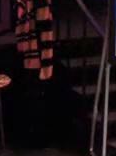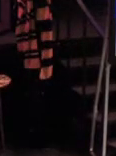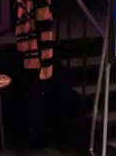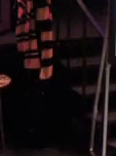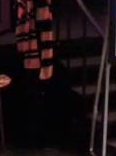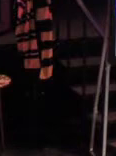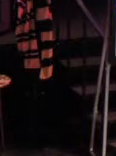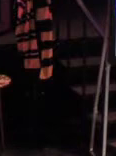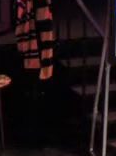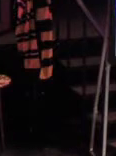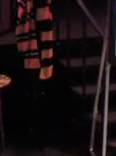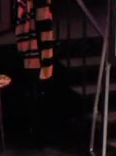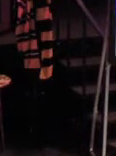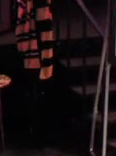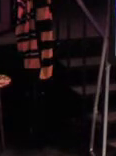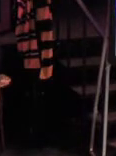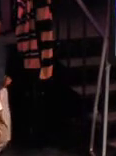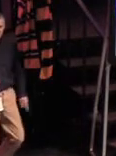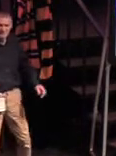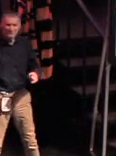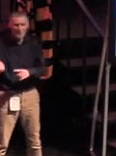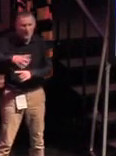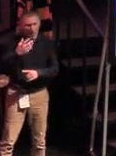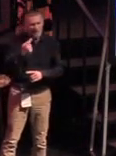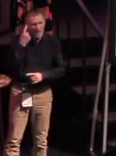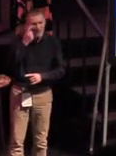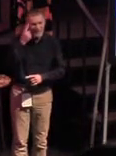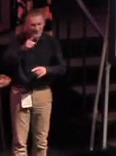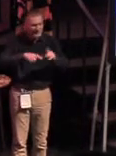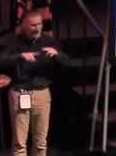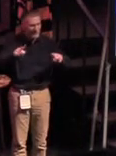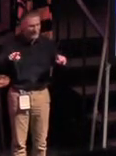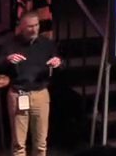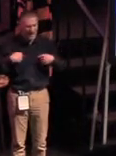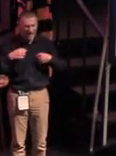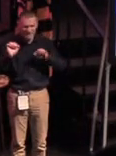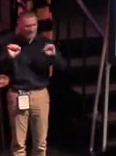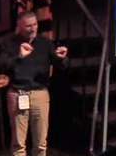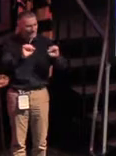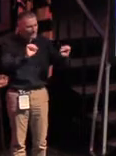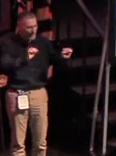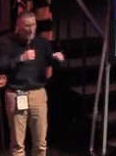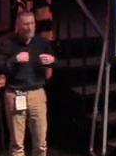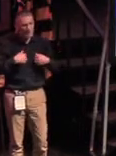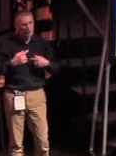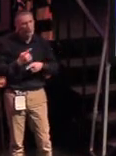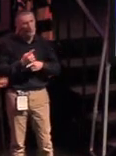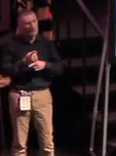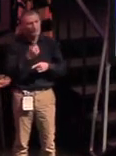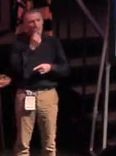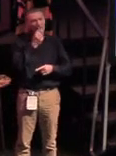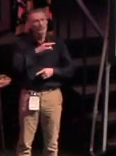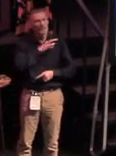everybody in this room has an opinion about diversity and why it's important, but I thought it would be helpful to just highlight some of the benefits